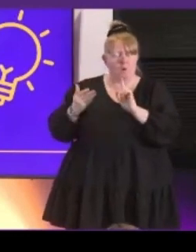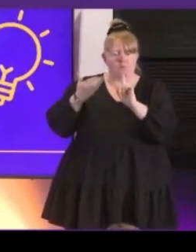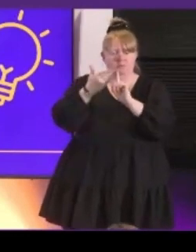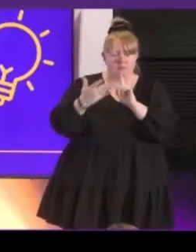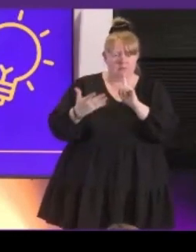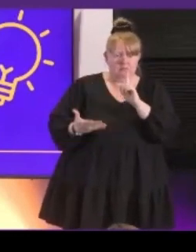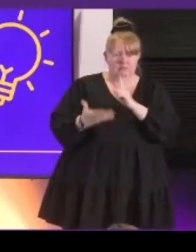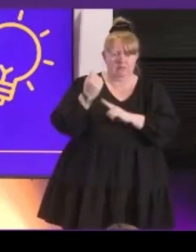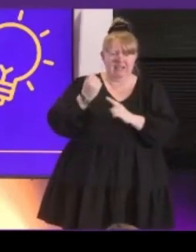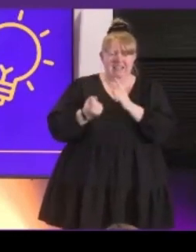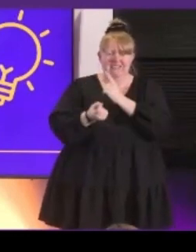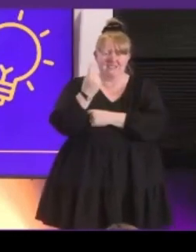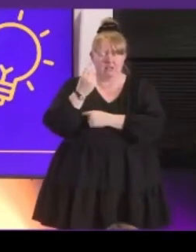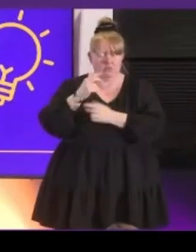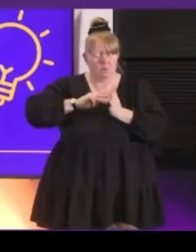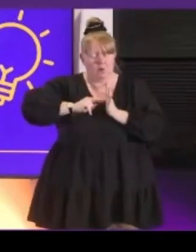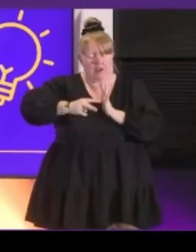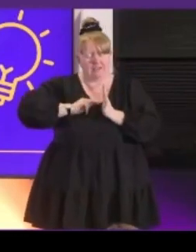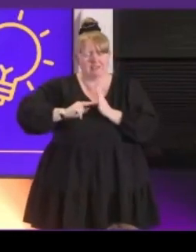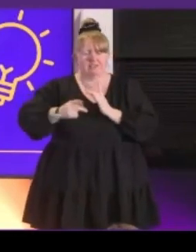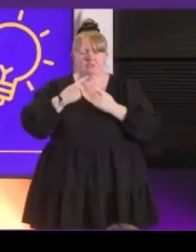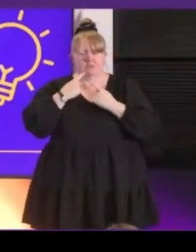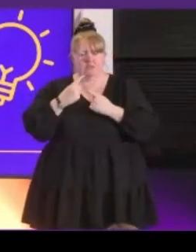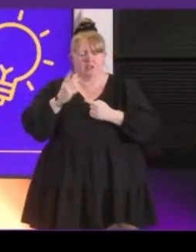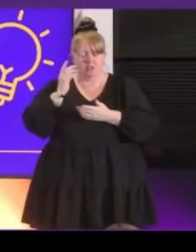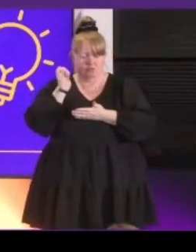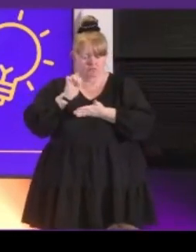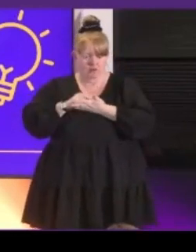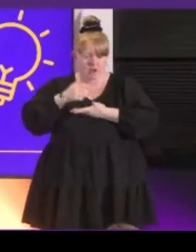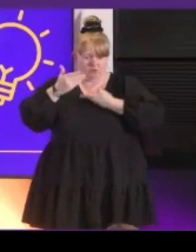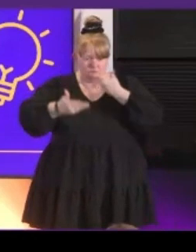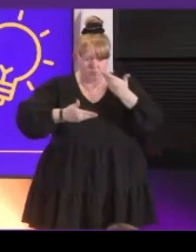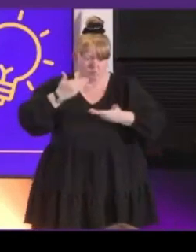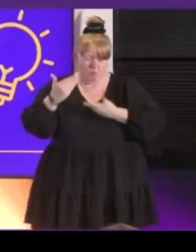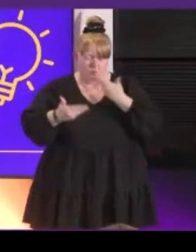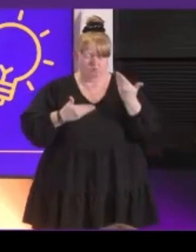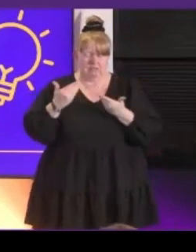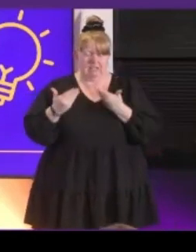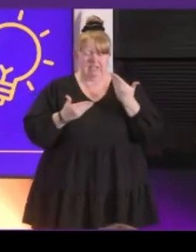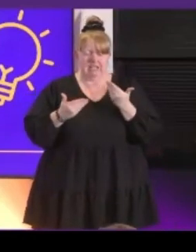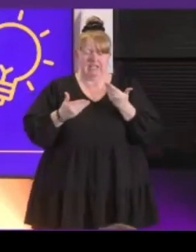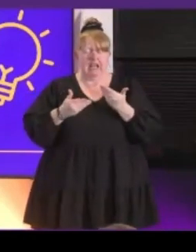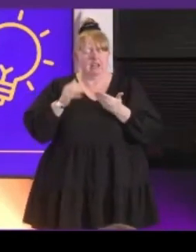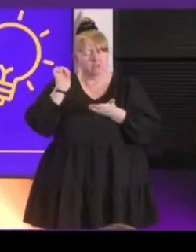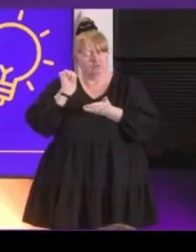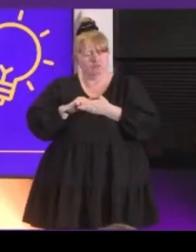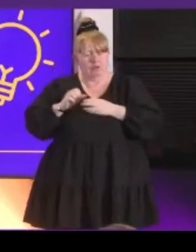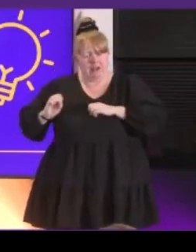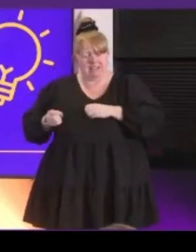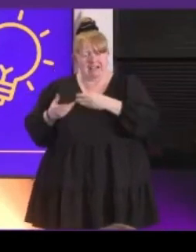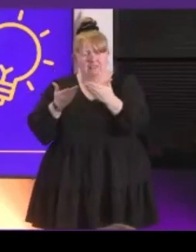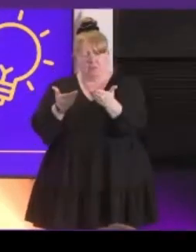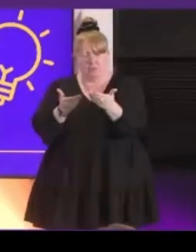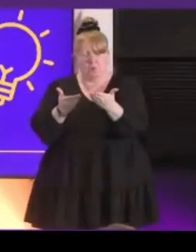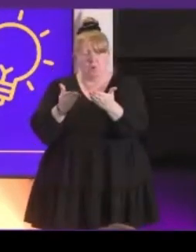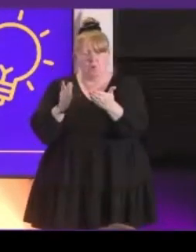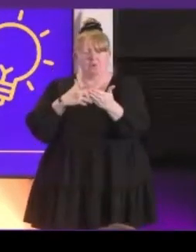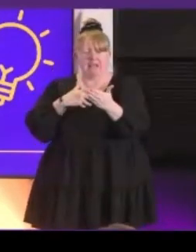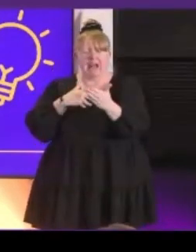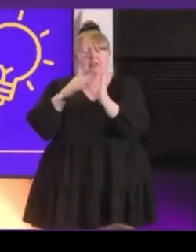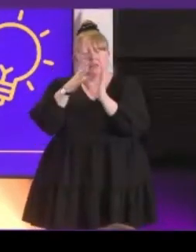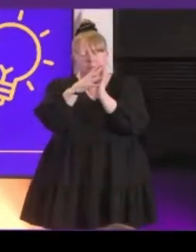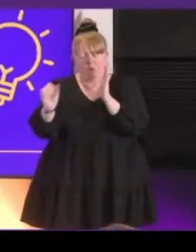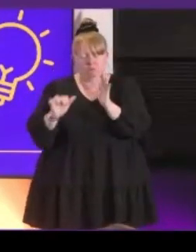events organization, right? So telling the right story and having the right set of deliverables, the right maturity model with the